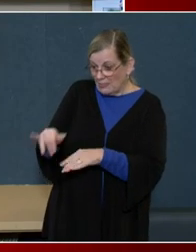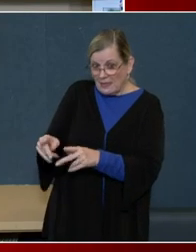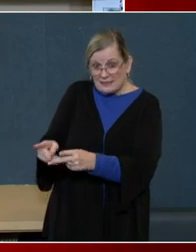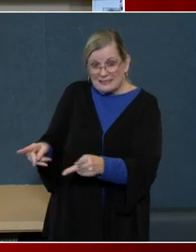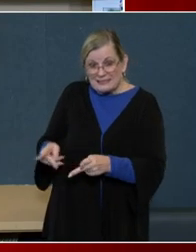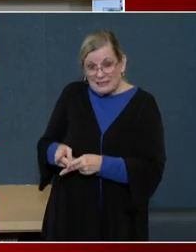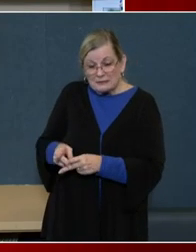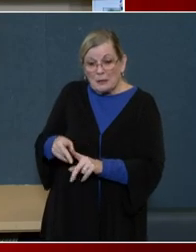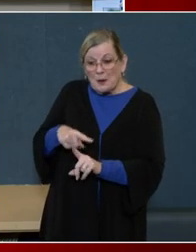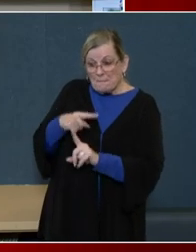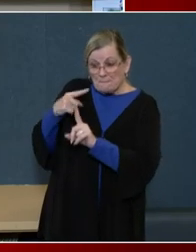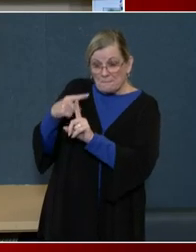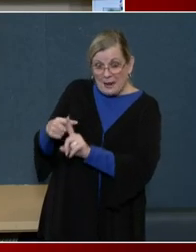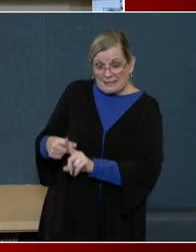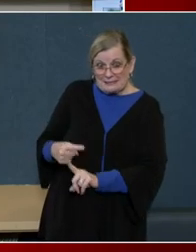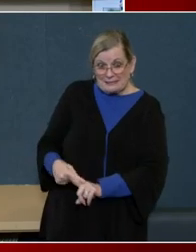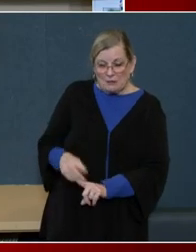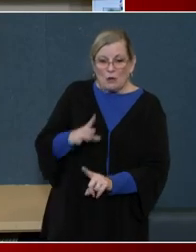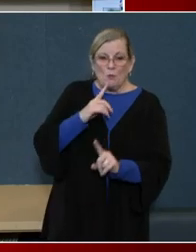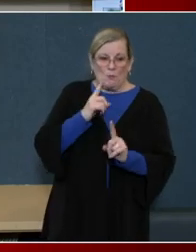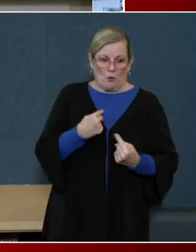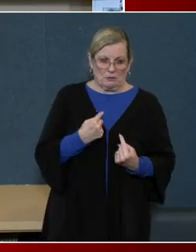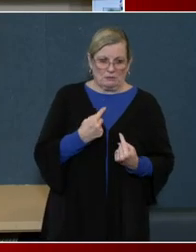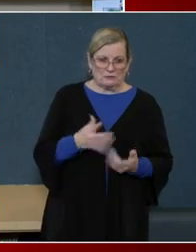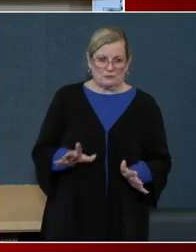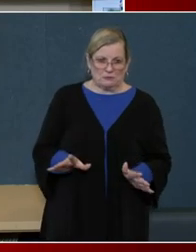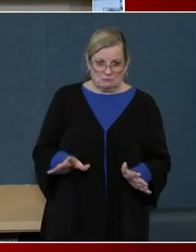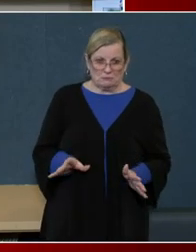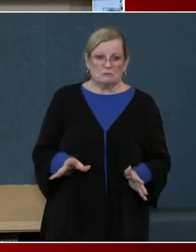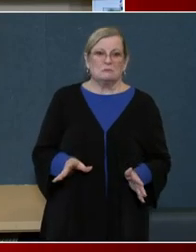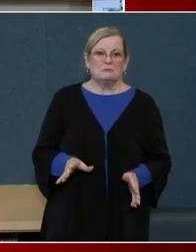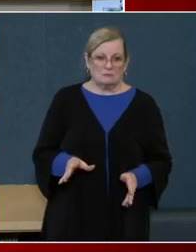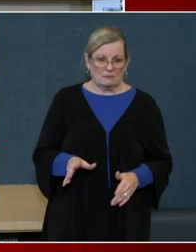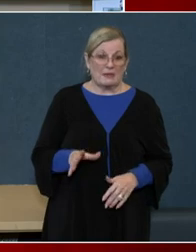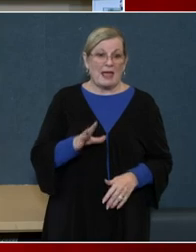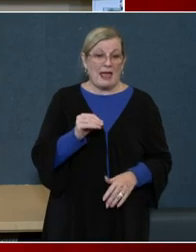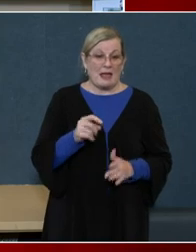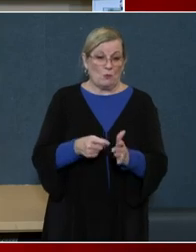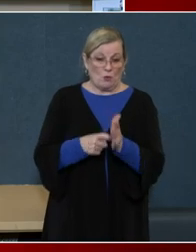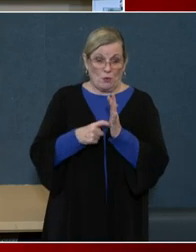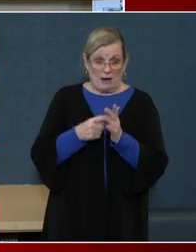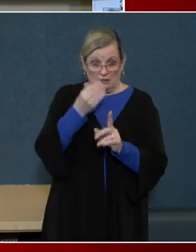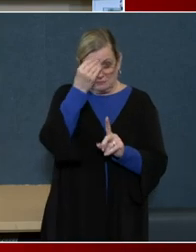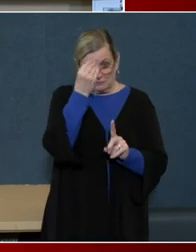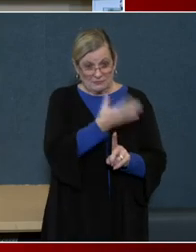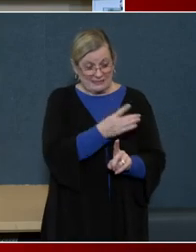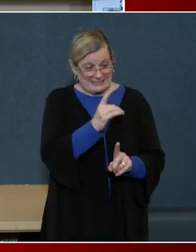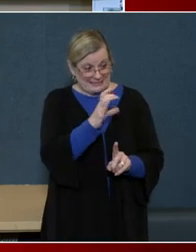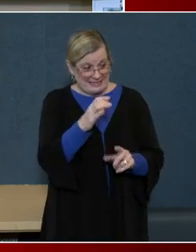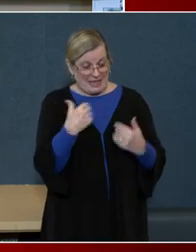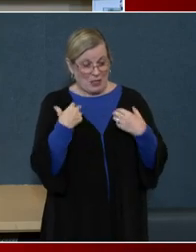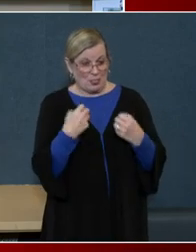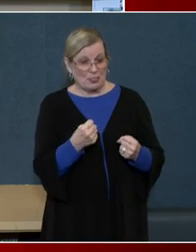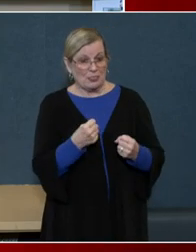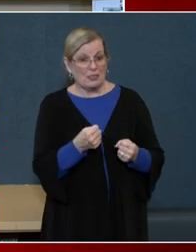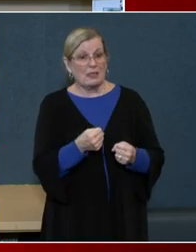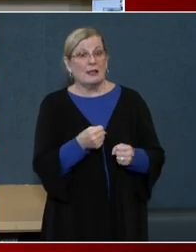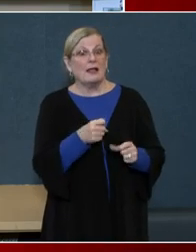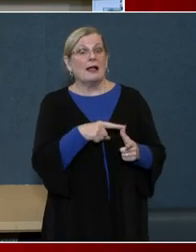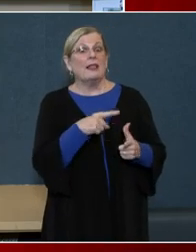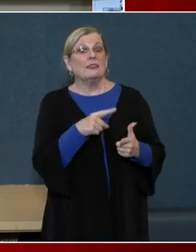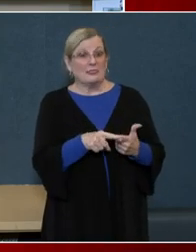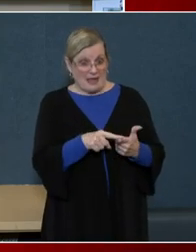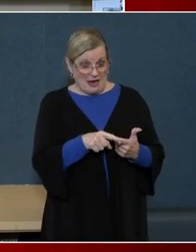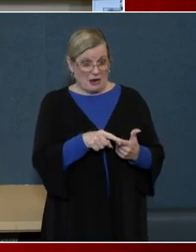reported, are required to be reported to DC Health. And DC Health then, through the contact